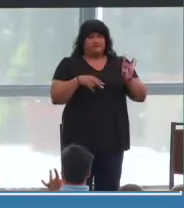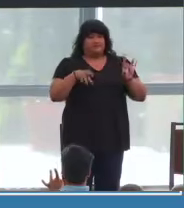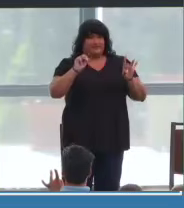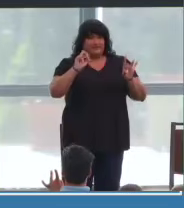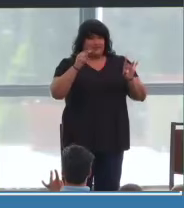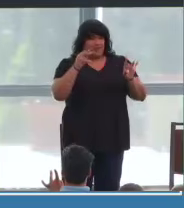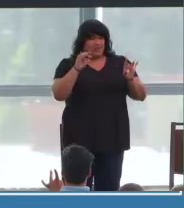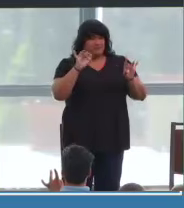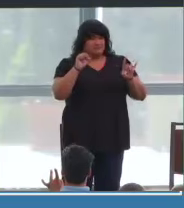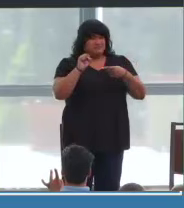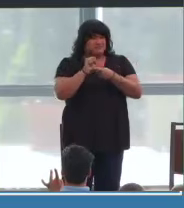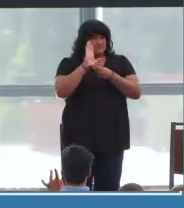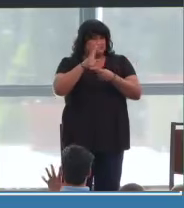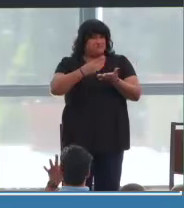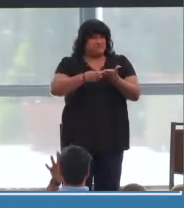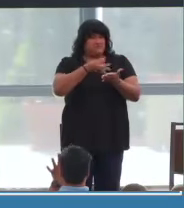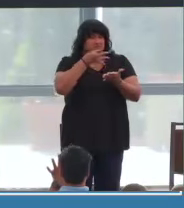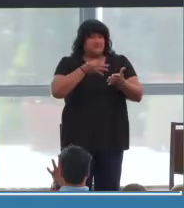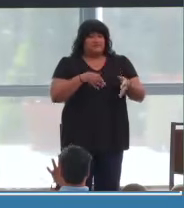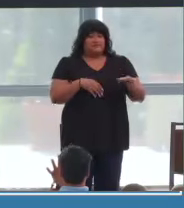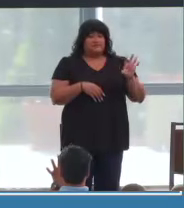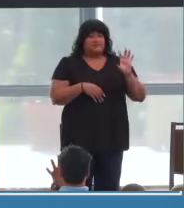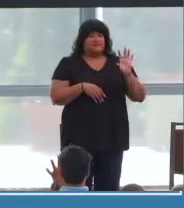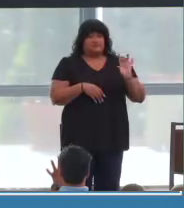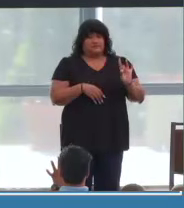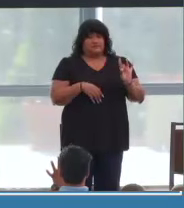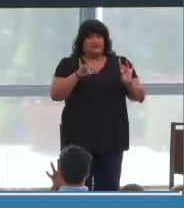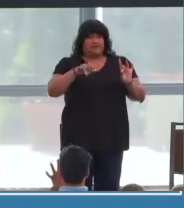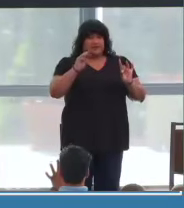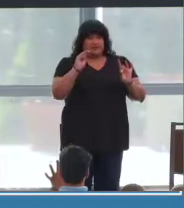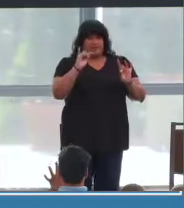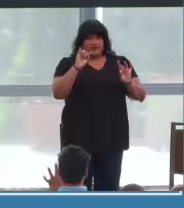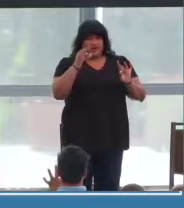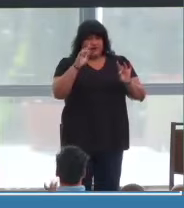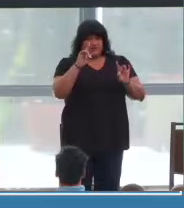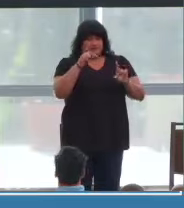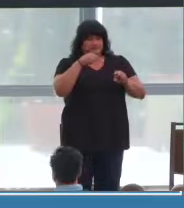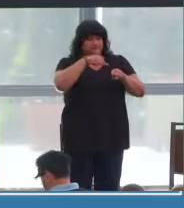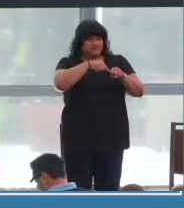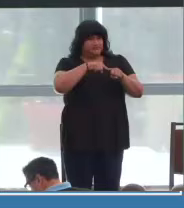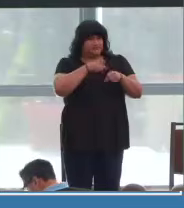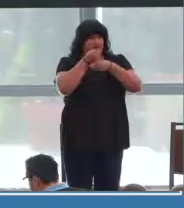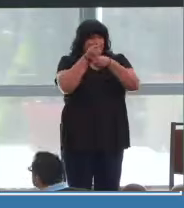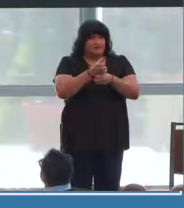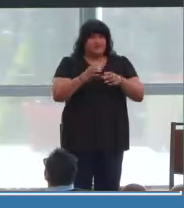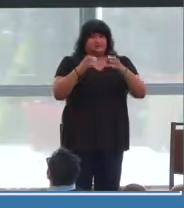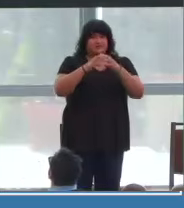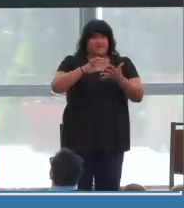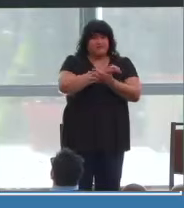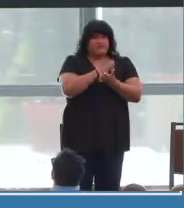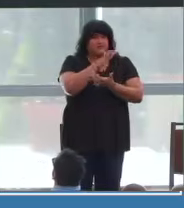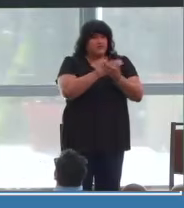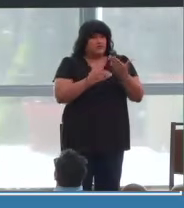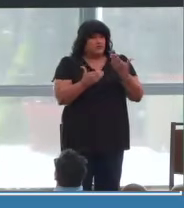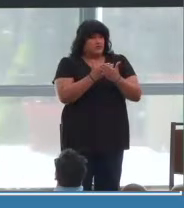talk about. And the mitochondria of the cell also can produce cellular damage. So some of the